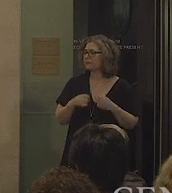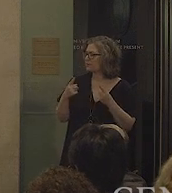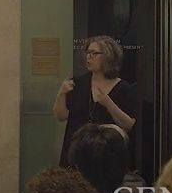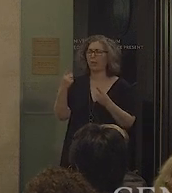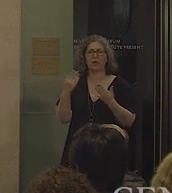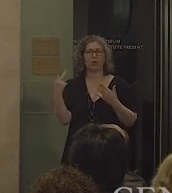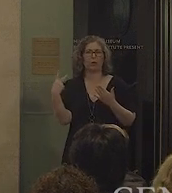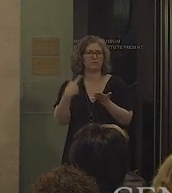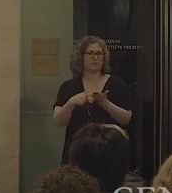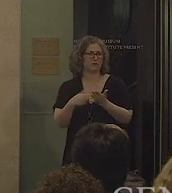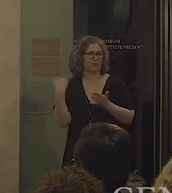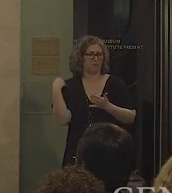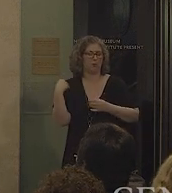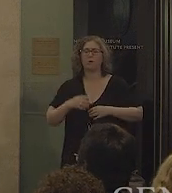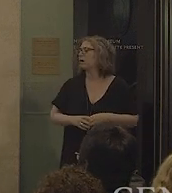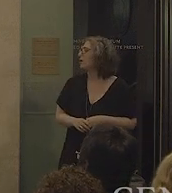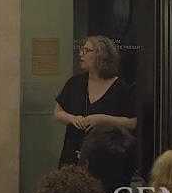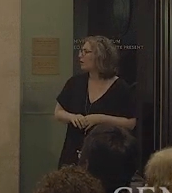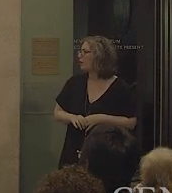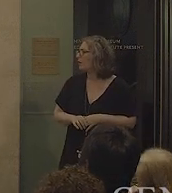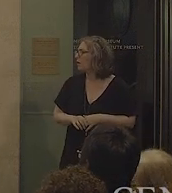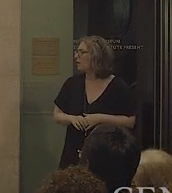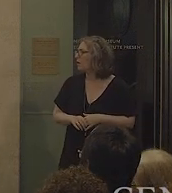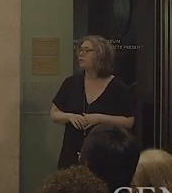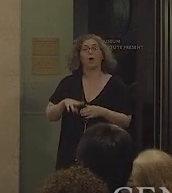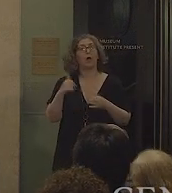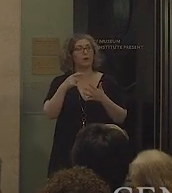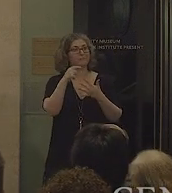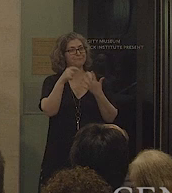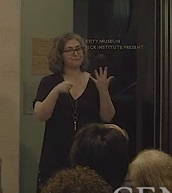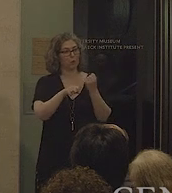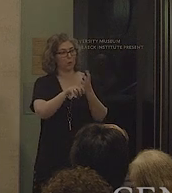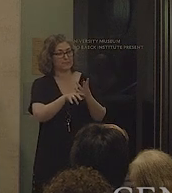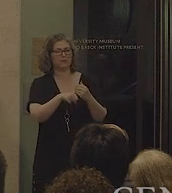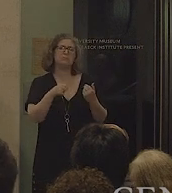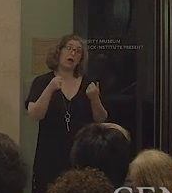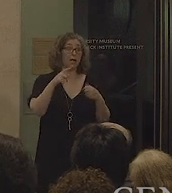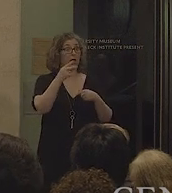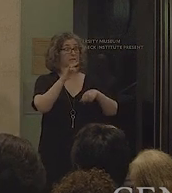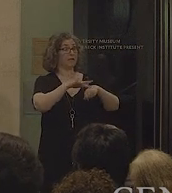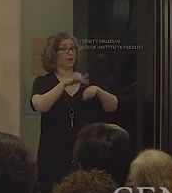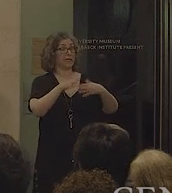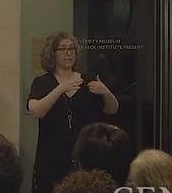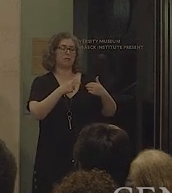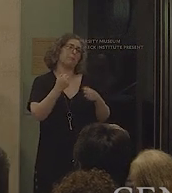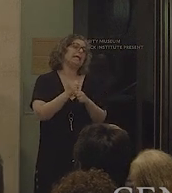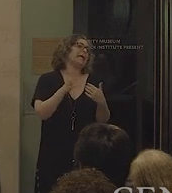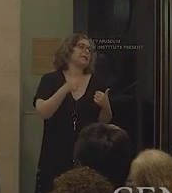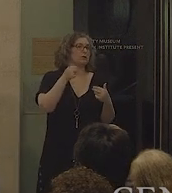talked about earlier was, you know, the other cause. Because yes, the availability of guns certainly makes it easier to shoot